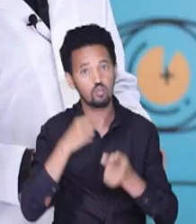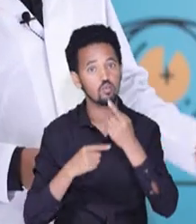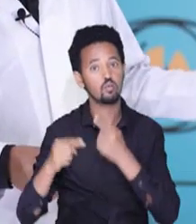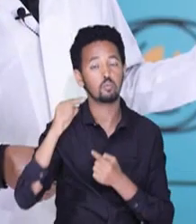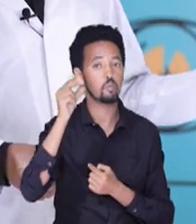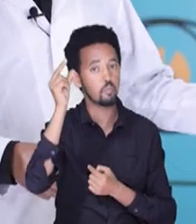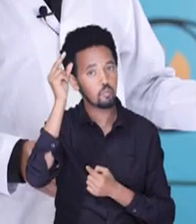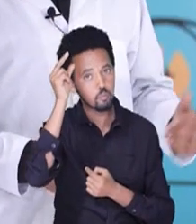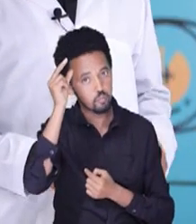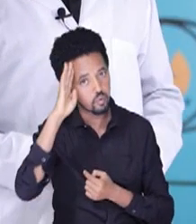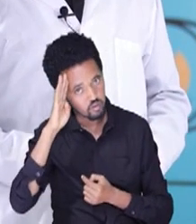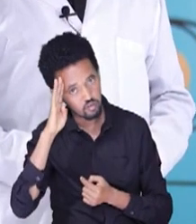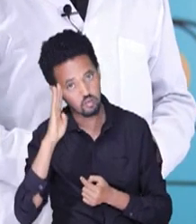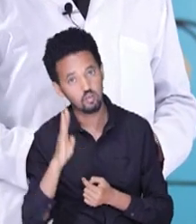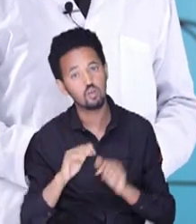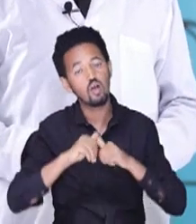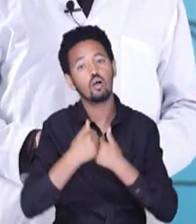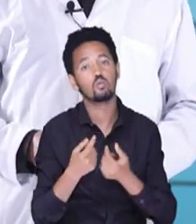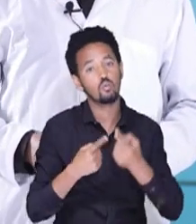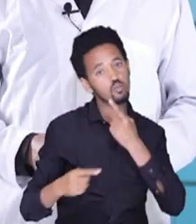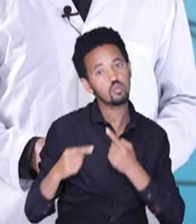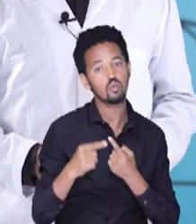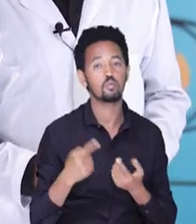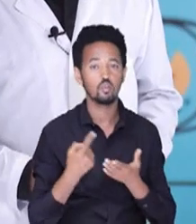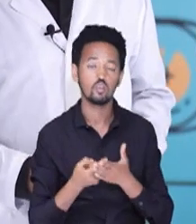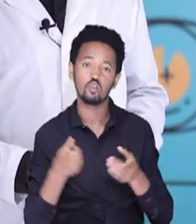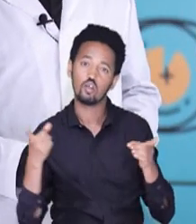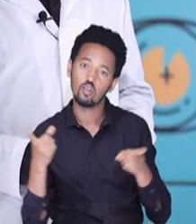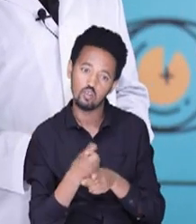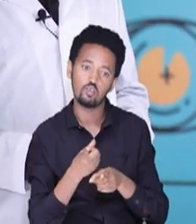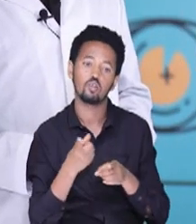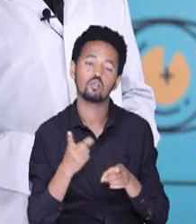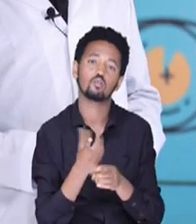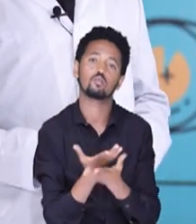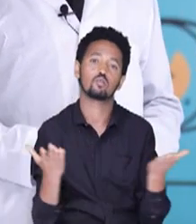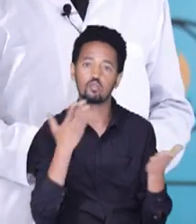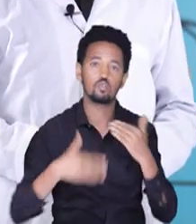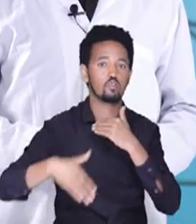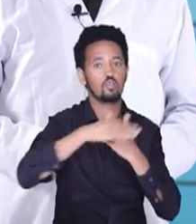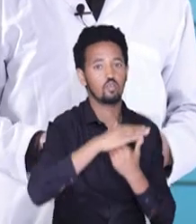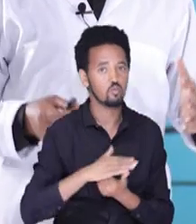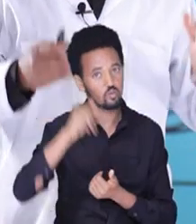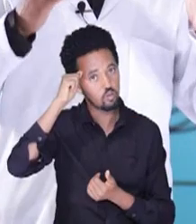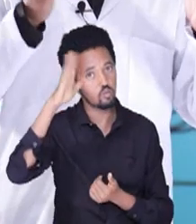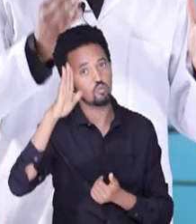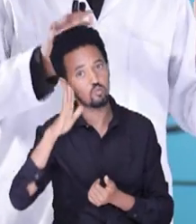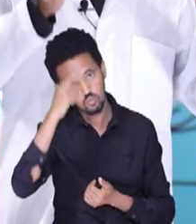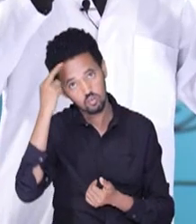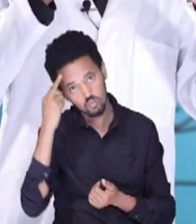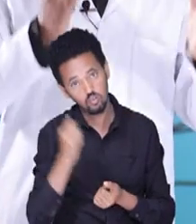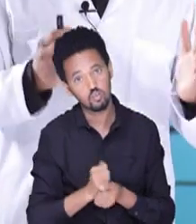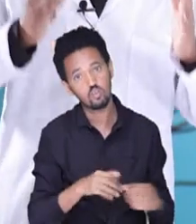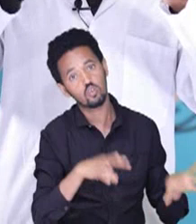Britain. He showed how the universe operated by natural law. It had been discovered by human reason. Student, if you